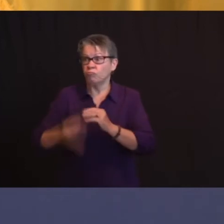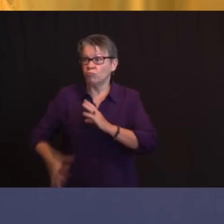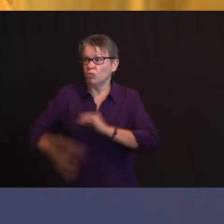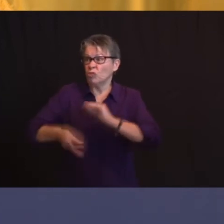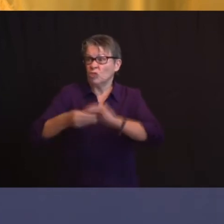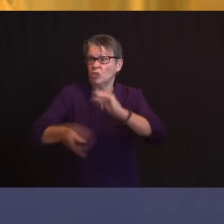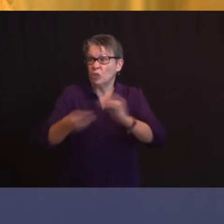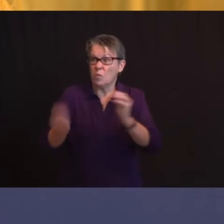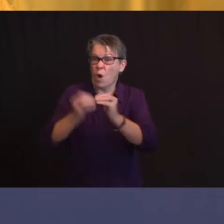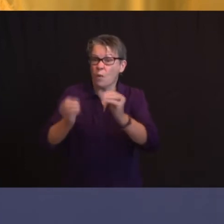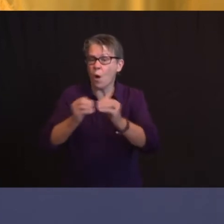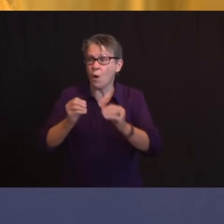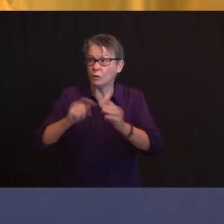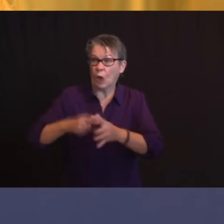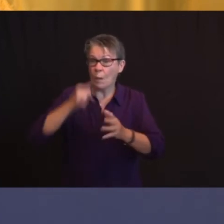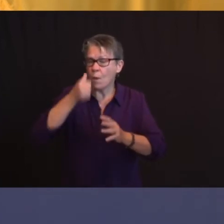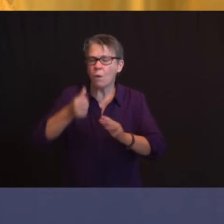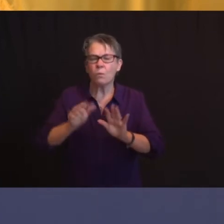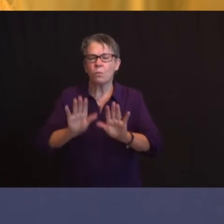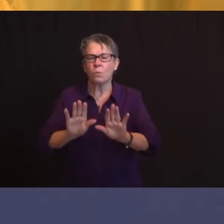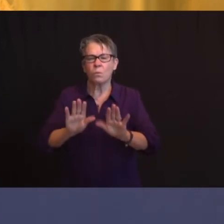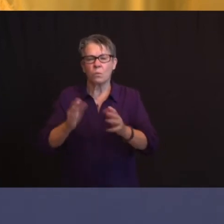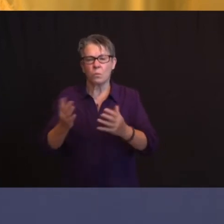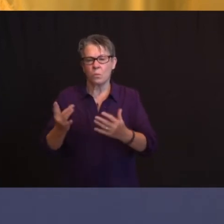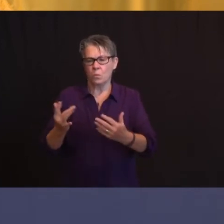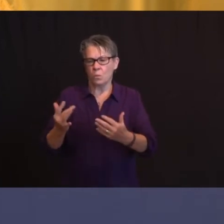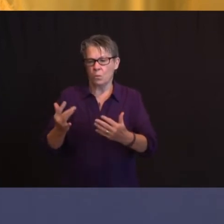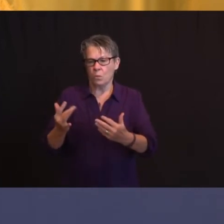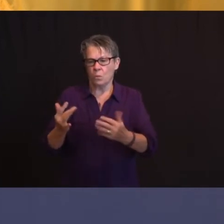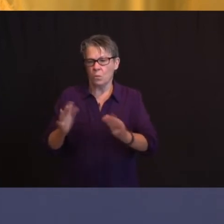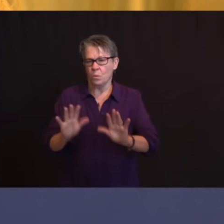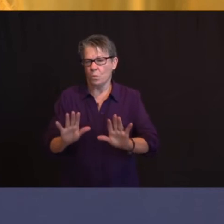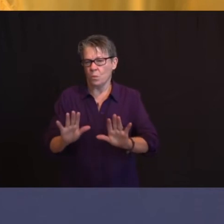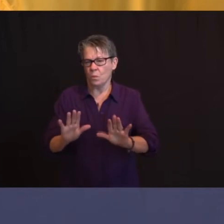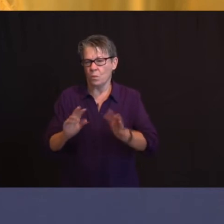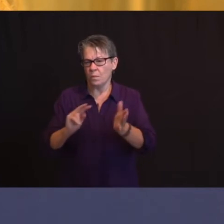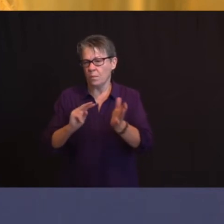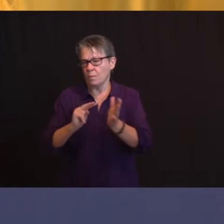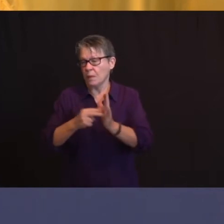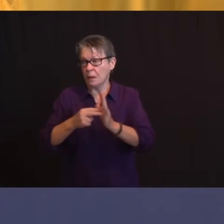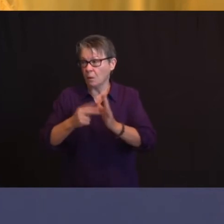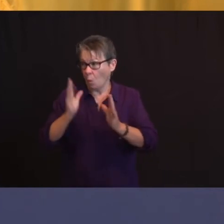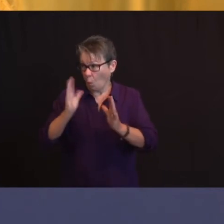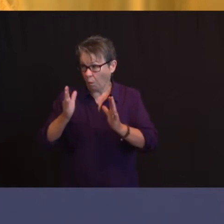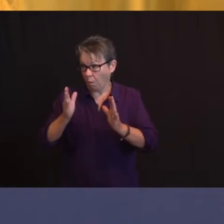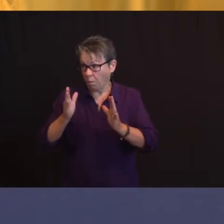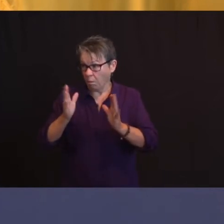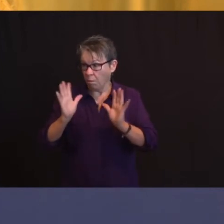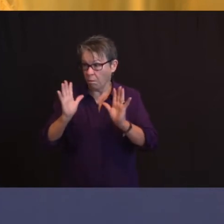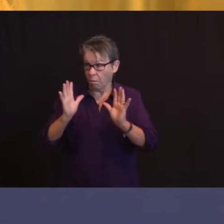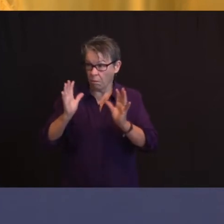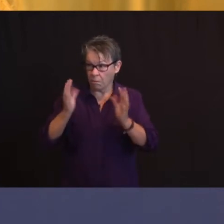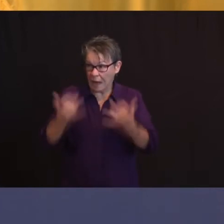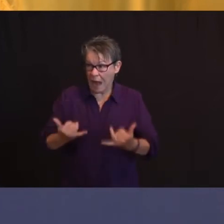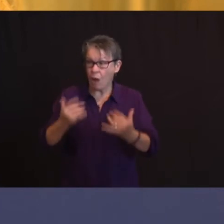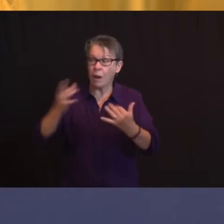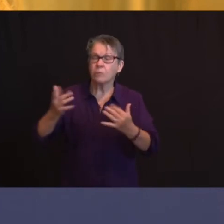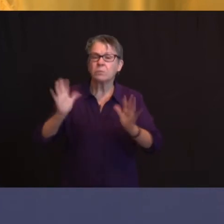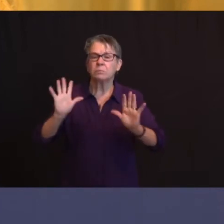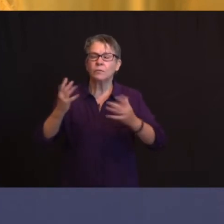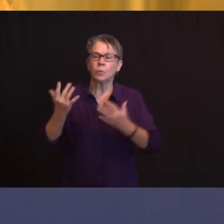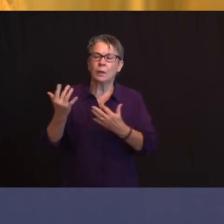this very well on the question on diverts. In March, April, and May, maybe I think even into June, when the hospital was on divert,